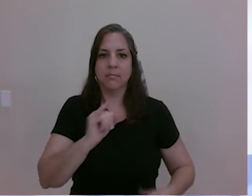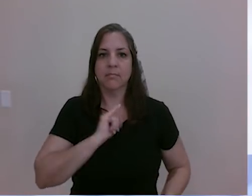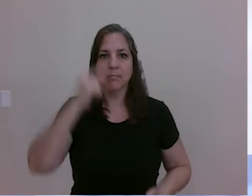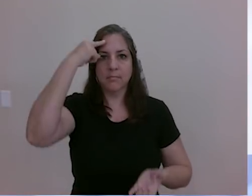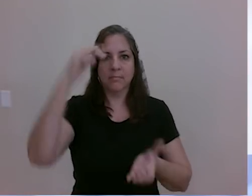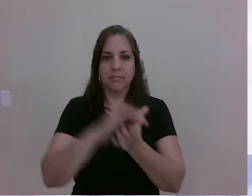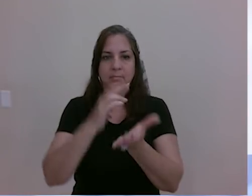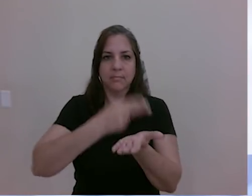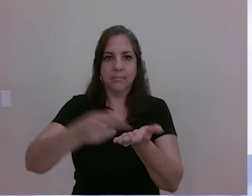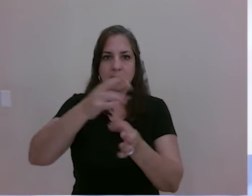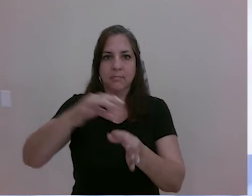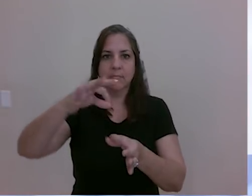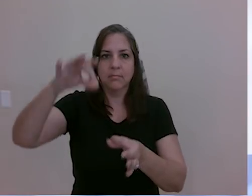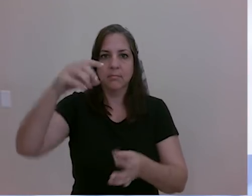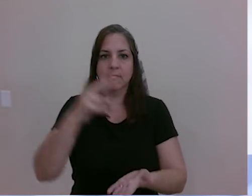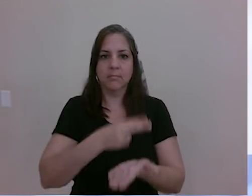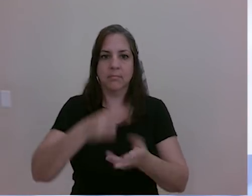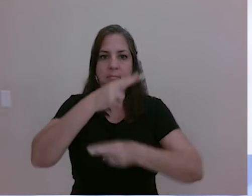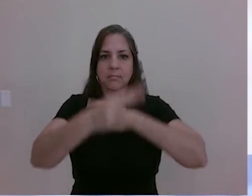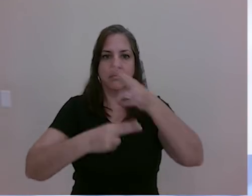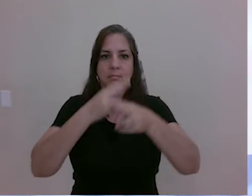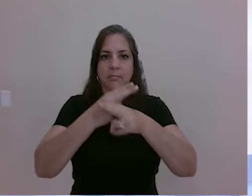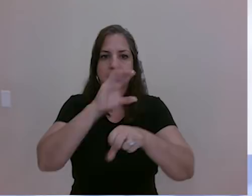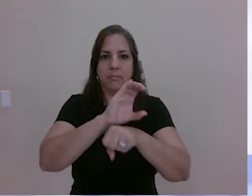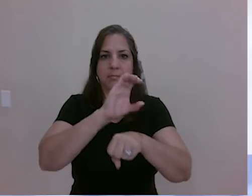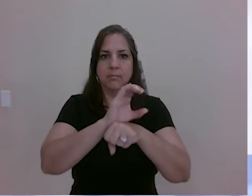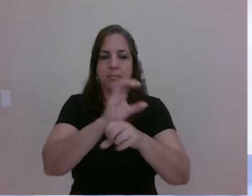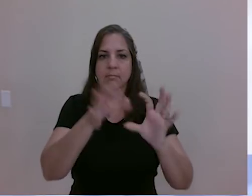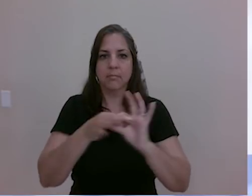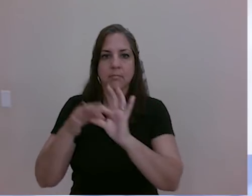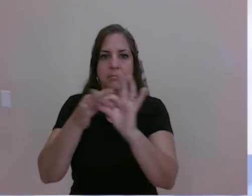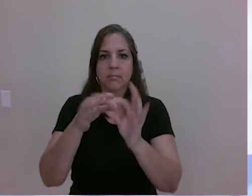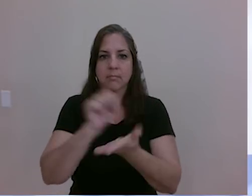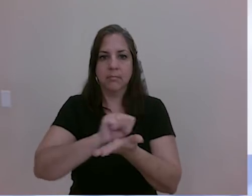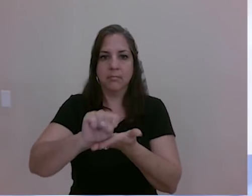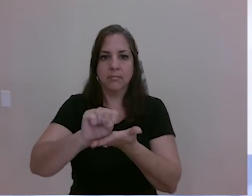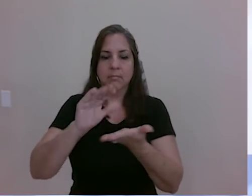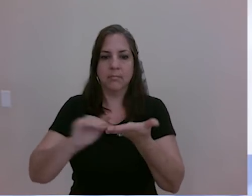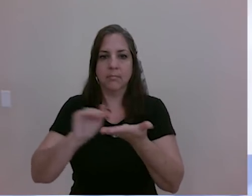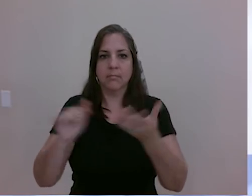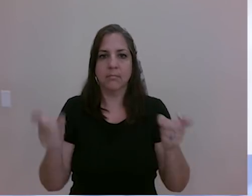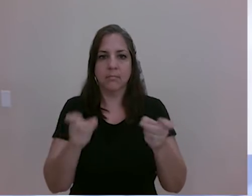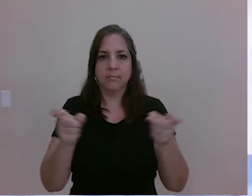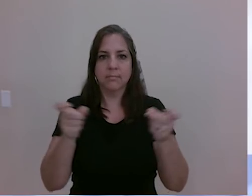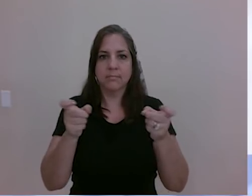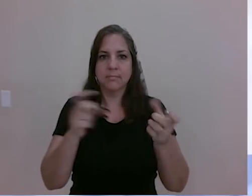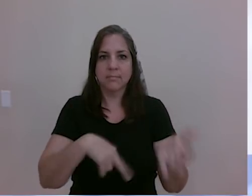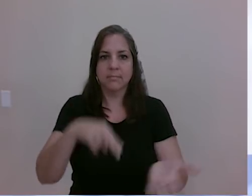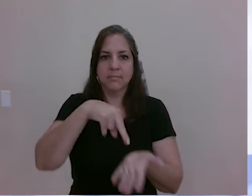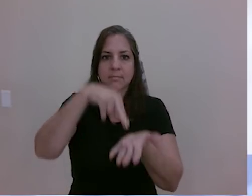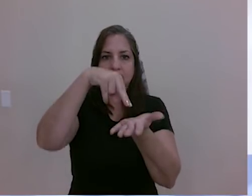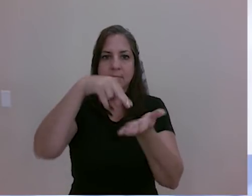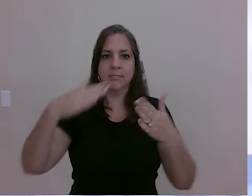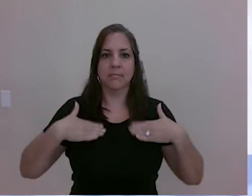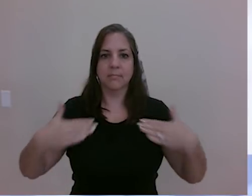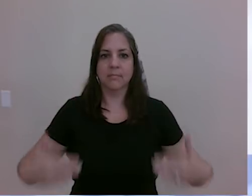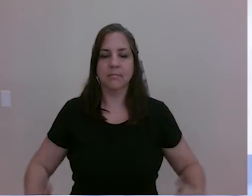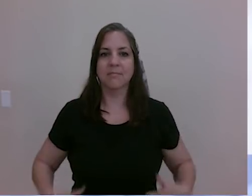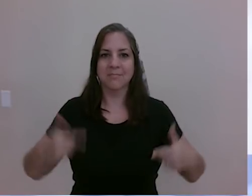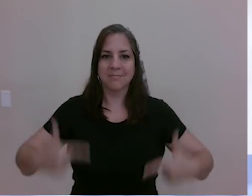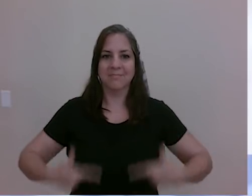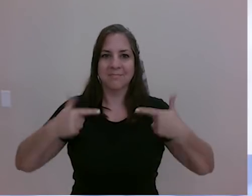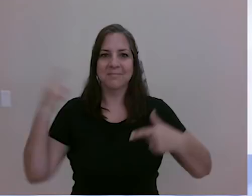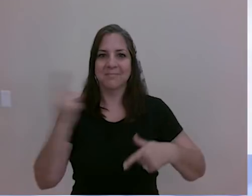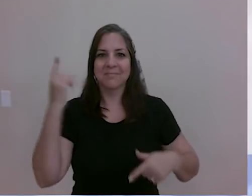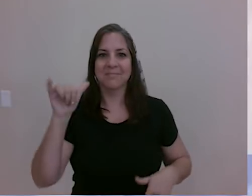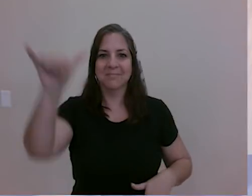I believe in the Holy Spirit, the Holy Catholic Church, the communion of saints, the forgiveness of sins, the resurrection of the body,